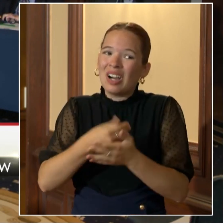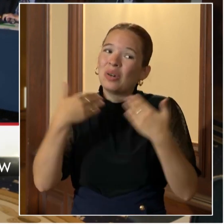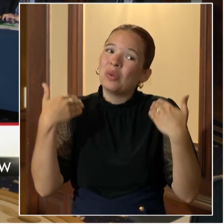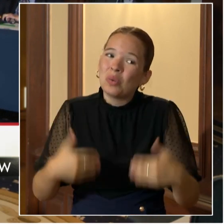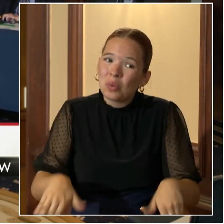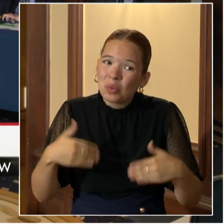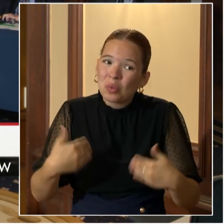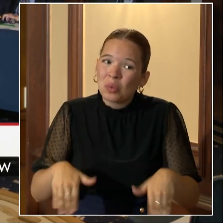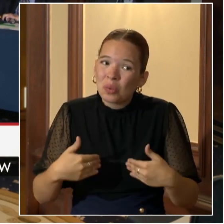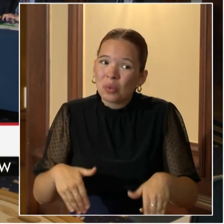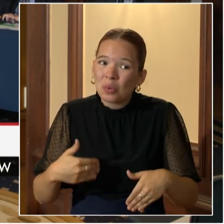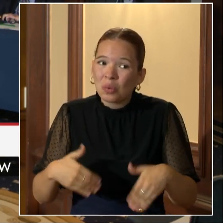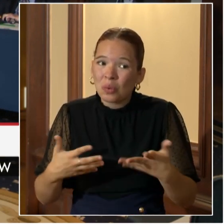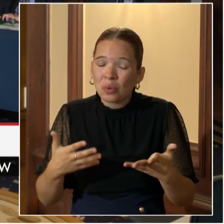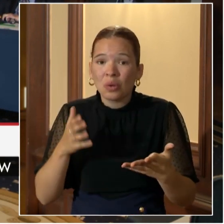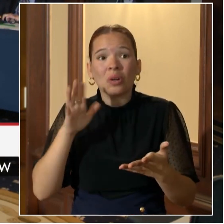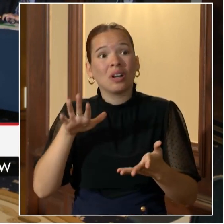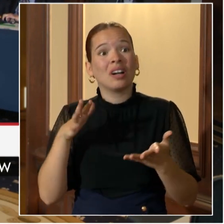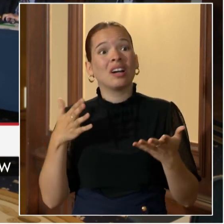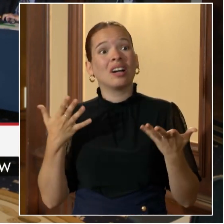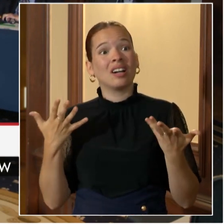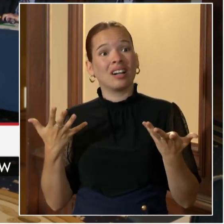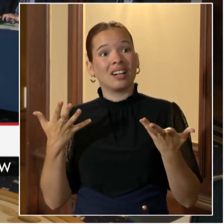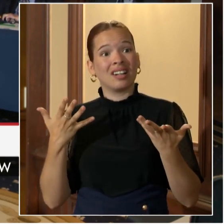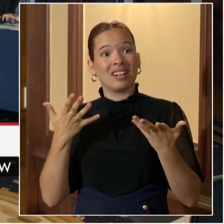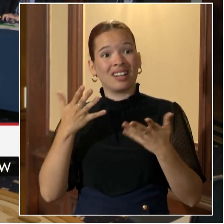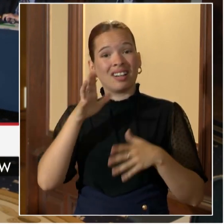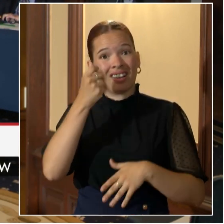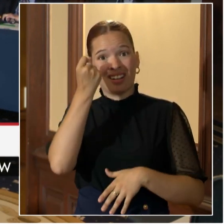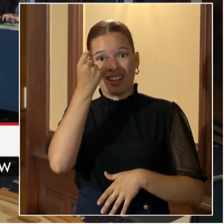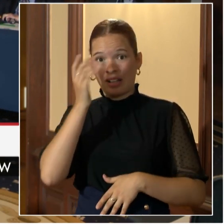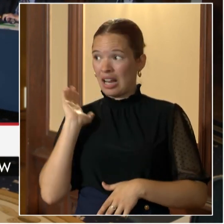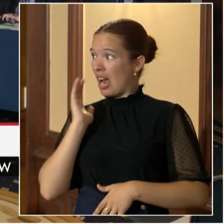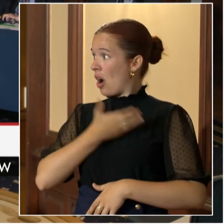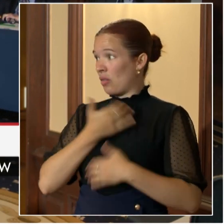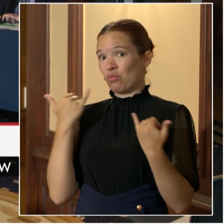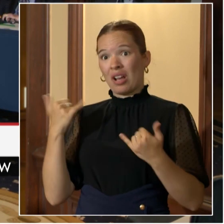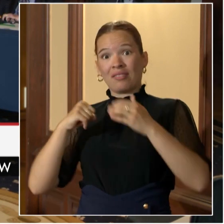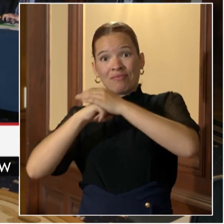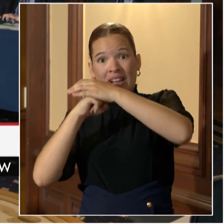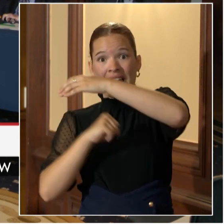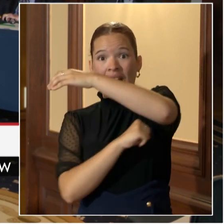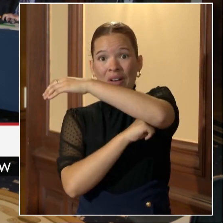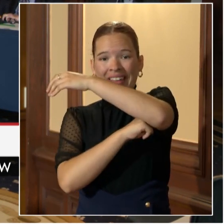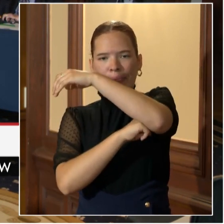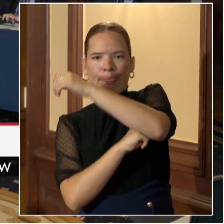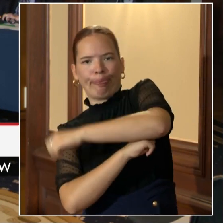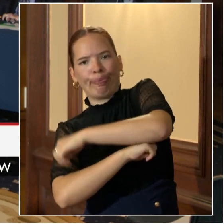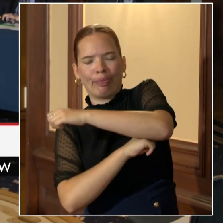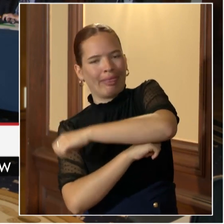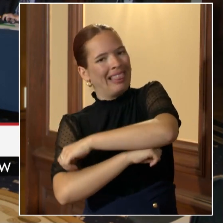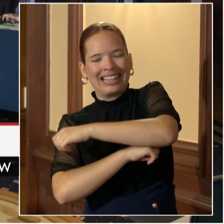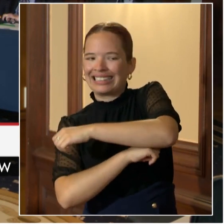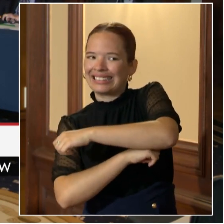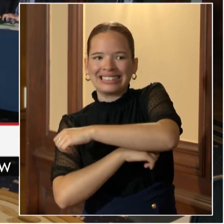you're mischaracterizing the legal relationship that these folks have, and